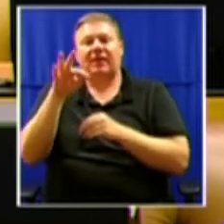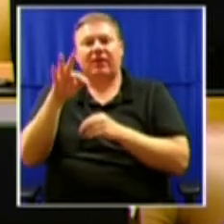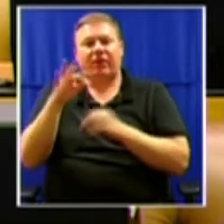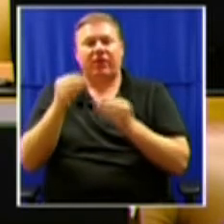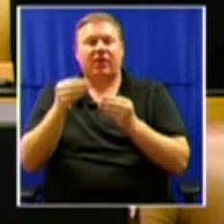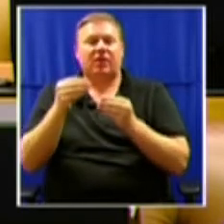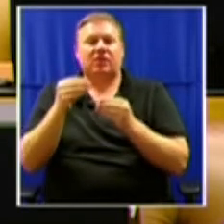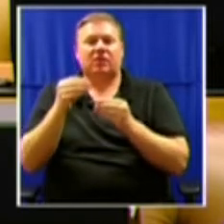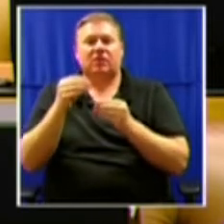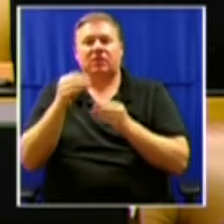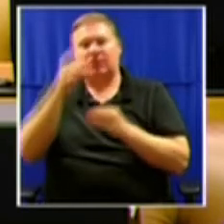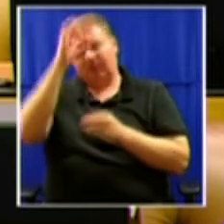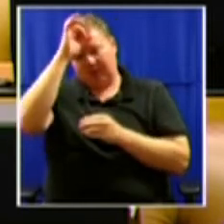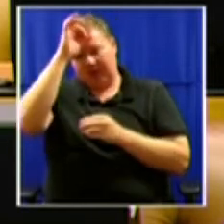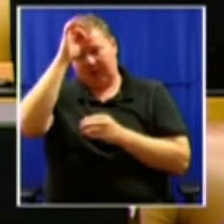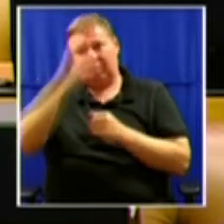the